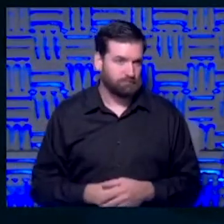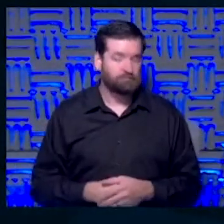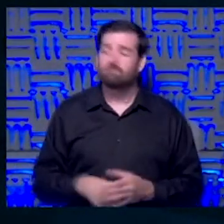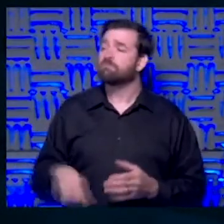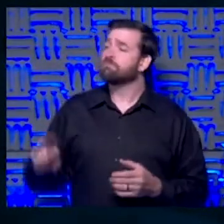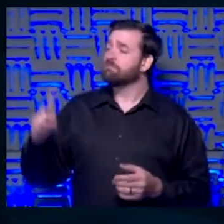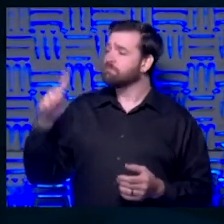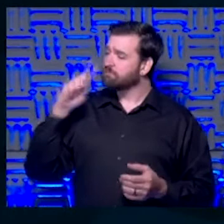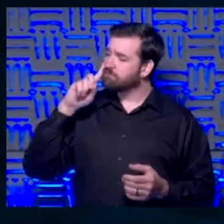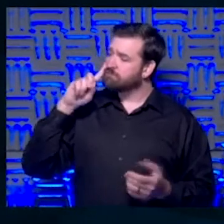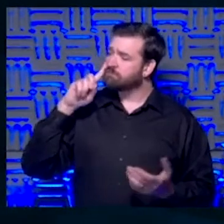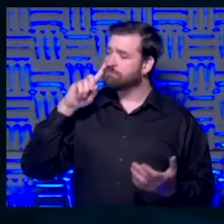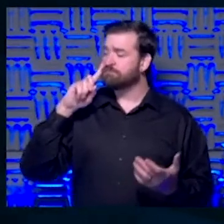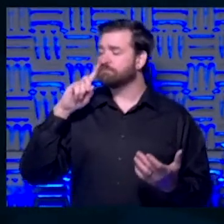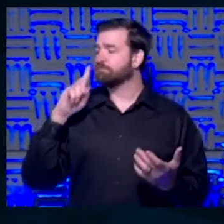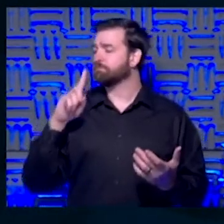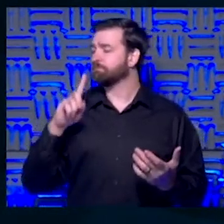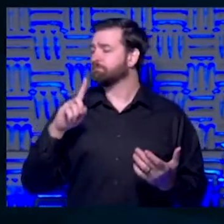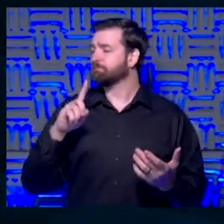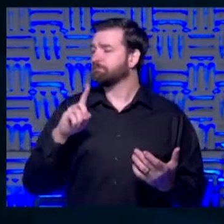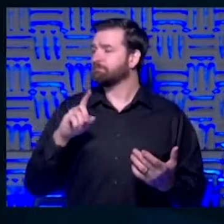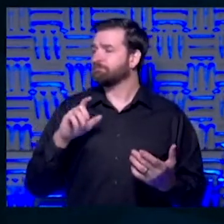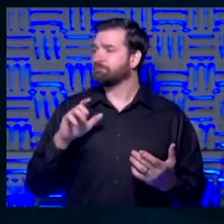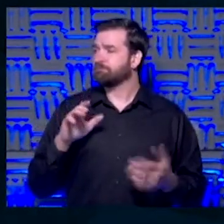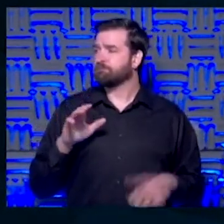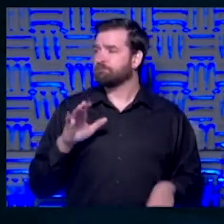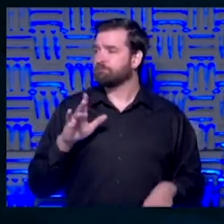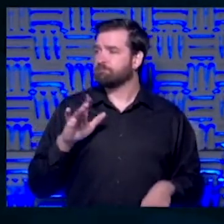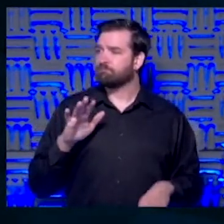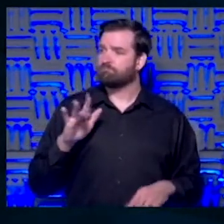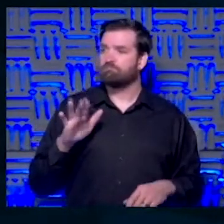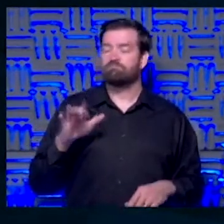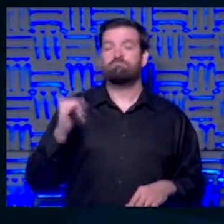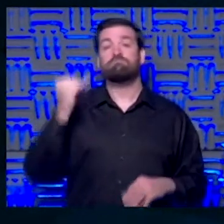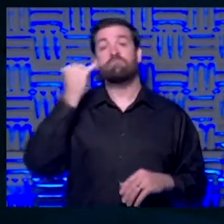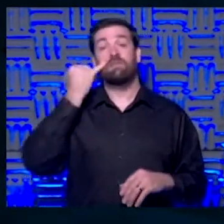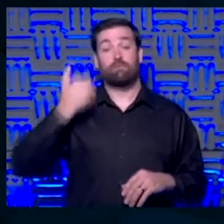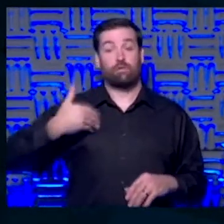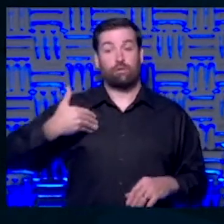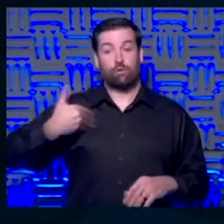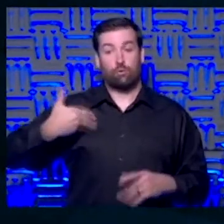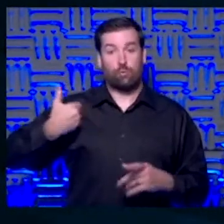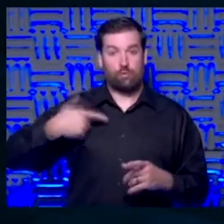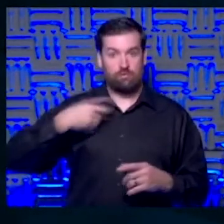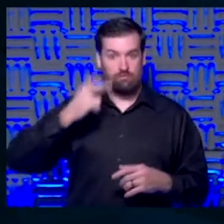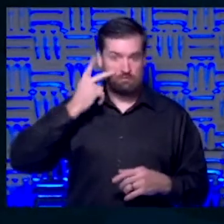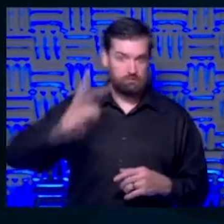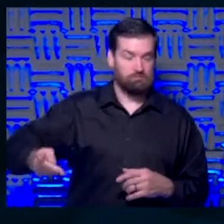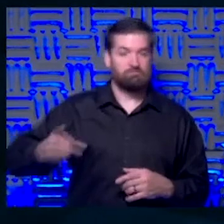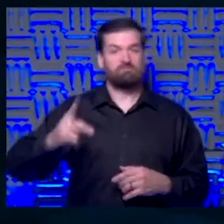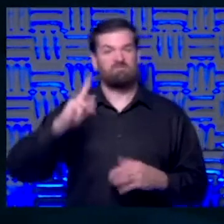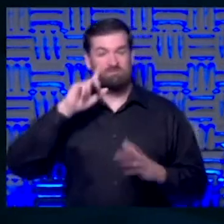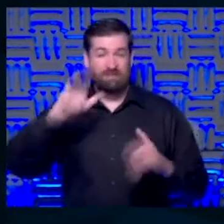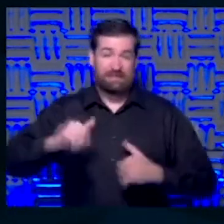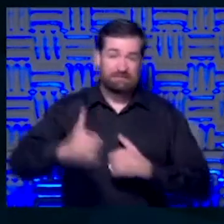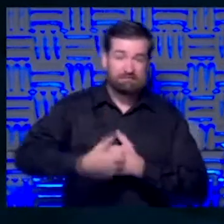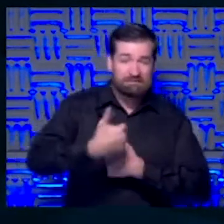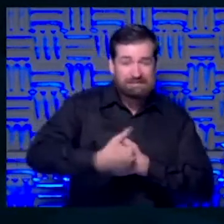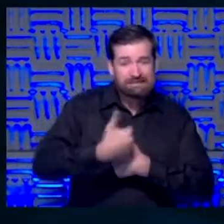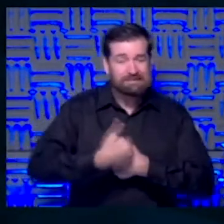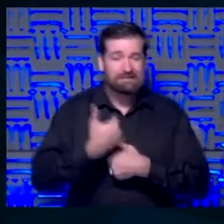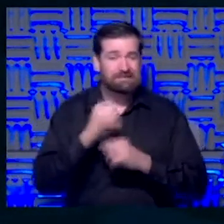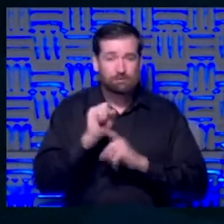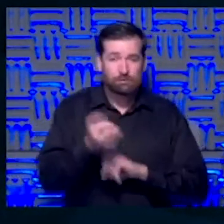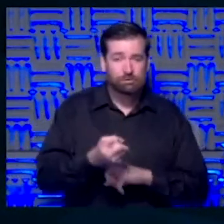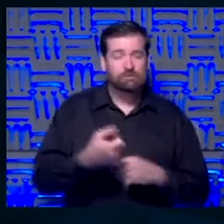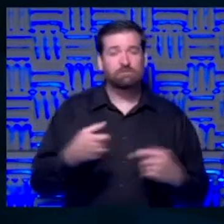think certainly as it relates to if there's a youth that you believe that's endangered, certainly